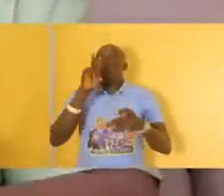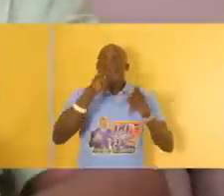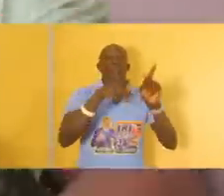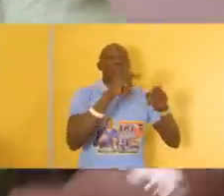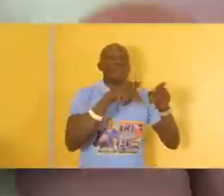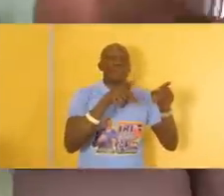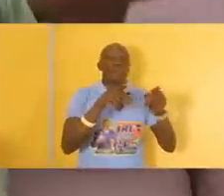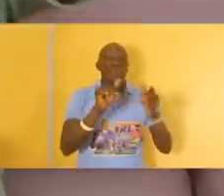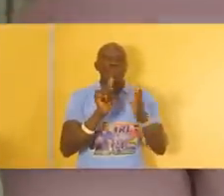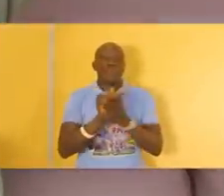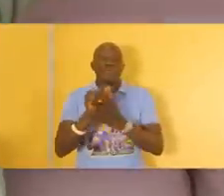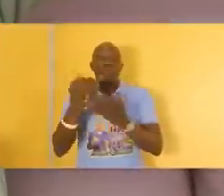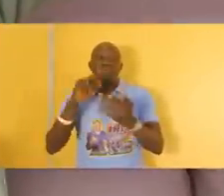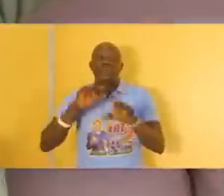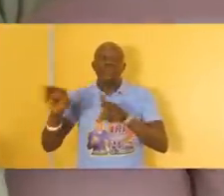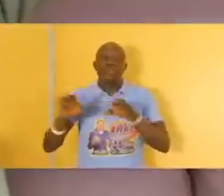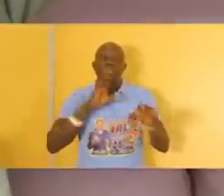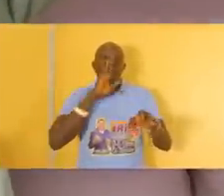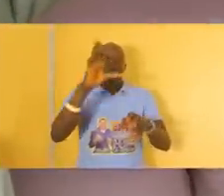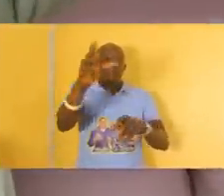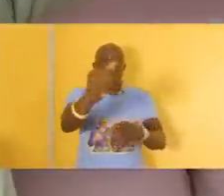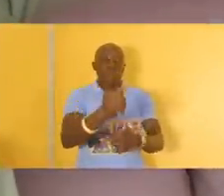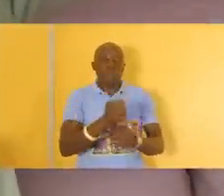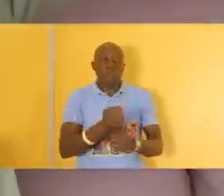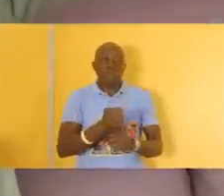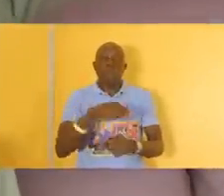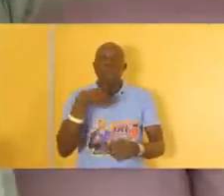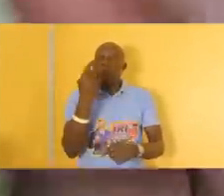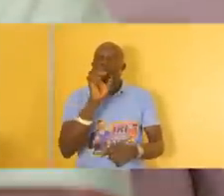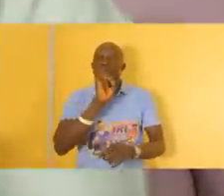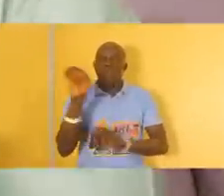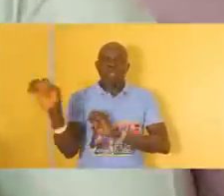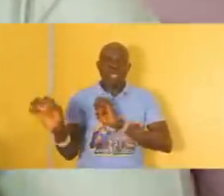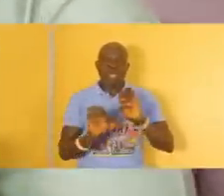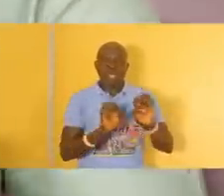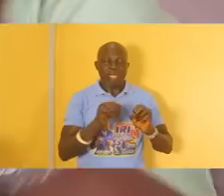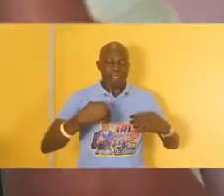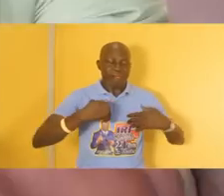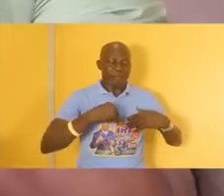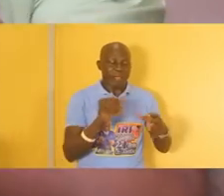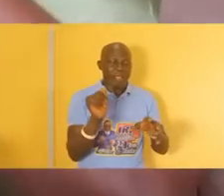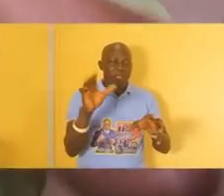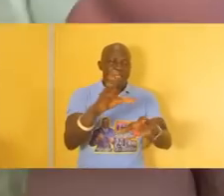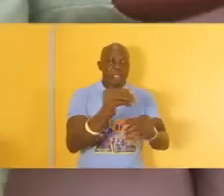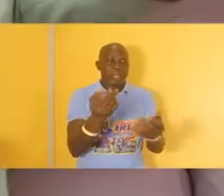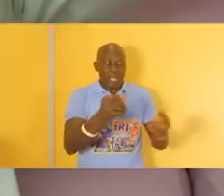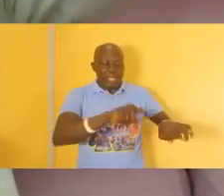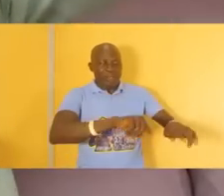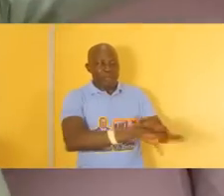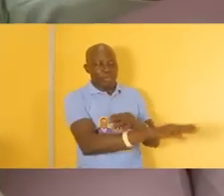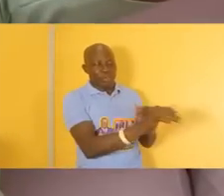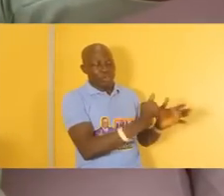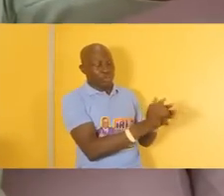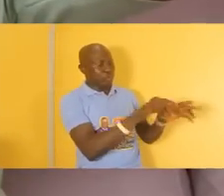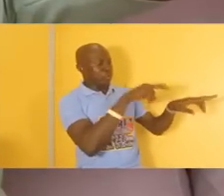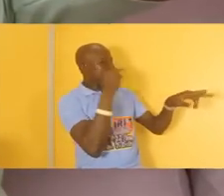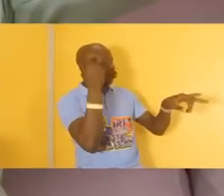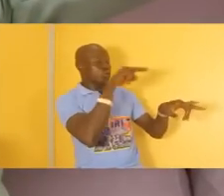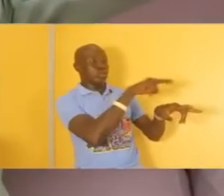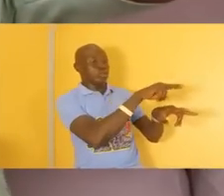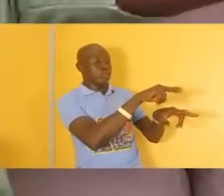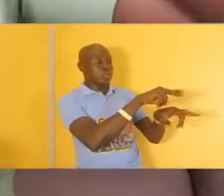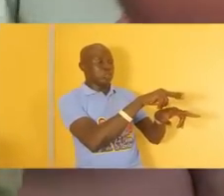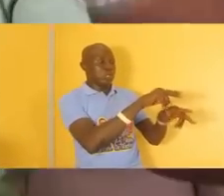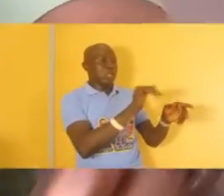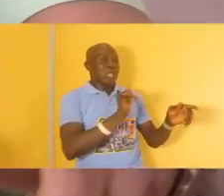That 30 day fasting and prayer with vigil. Oh, what you made your back up? Less with 7 good days. I heard the voice